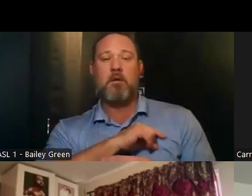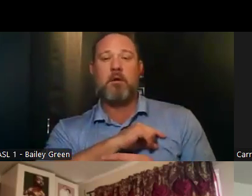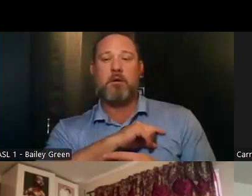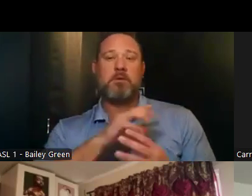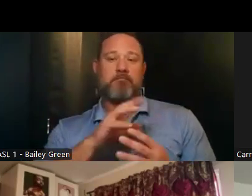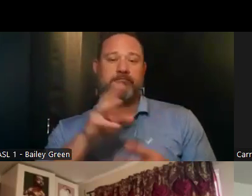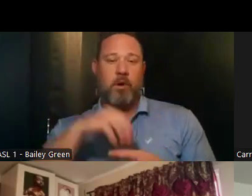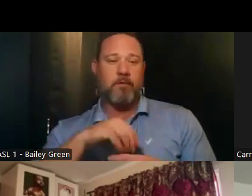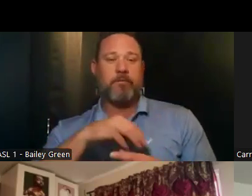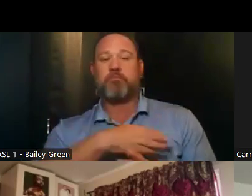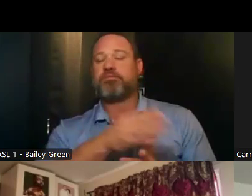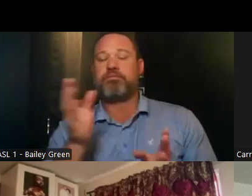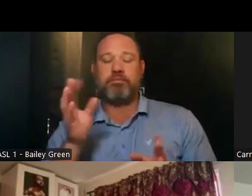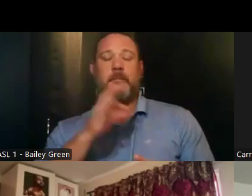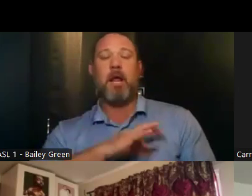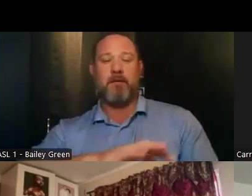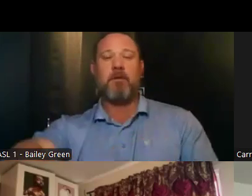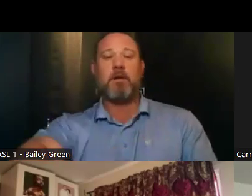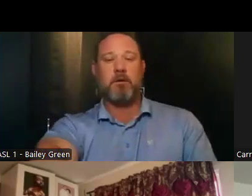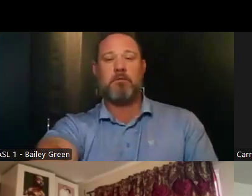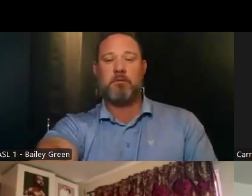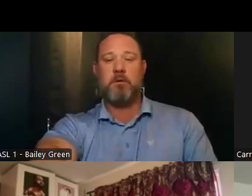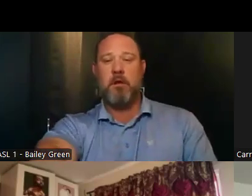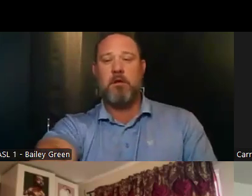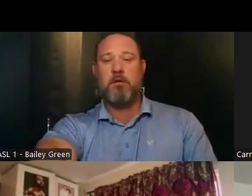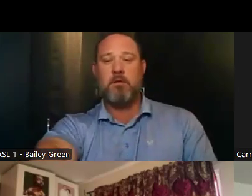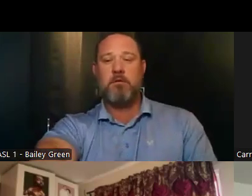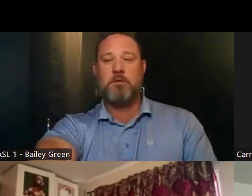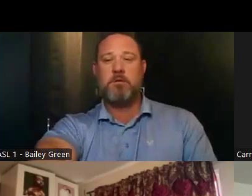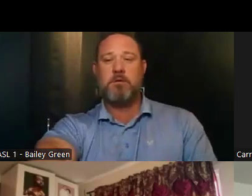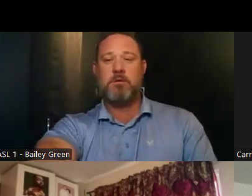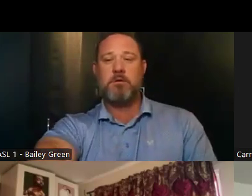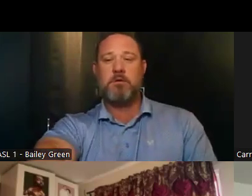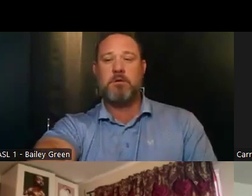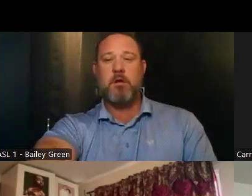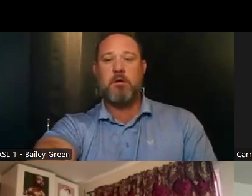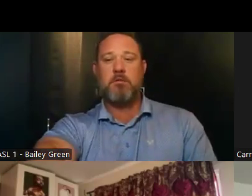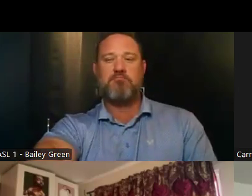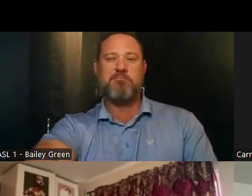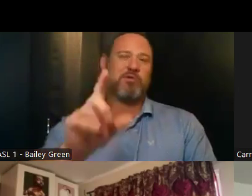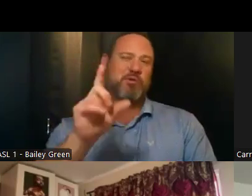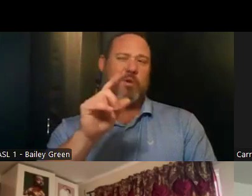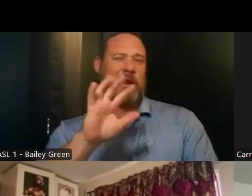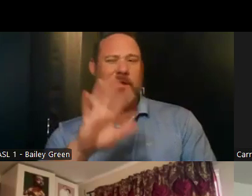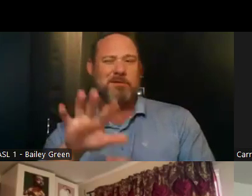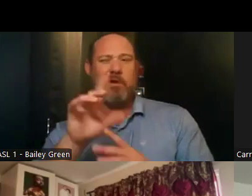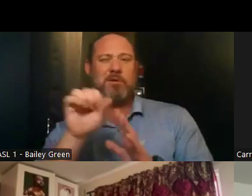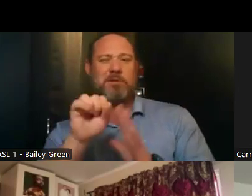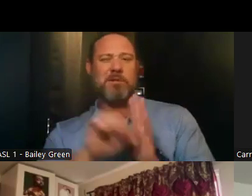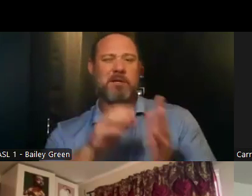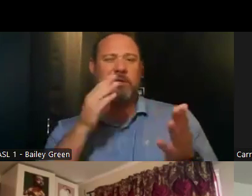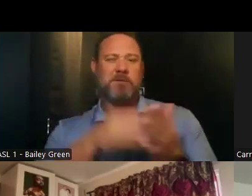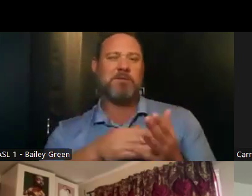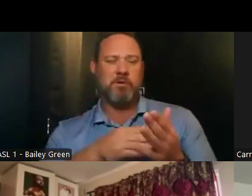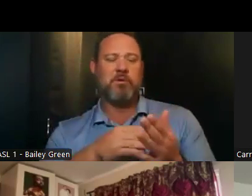of benefits that require that. There were, I think, about 20 or so states that sued the administration over